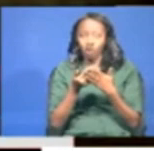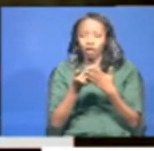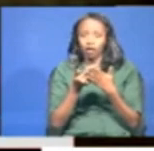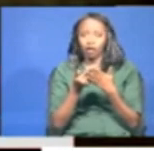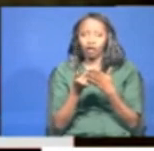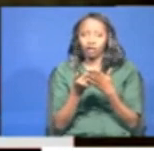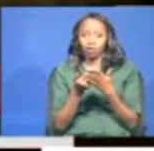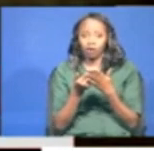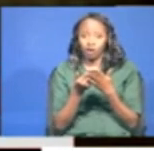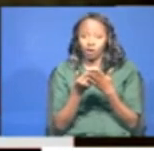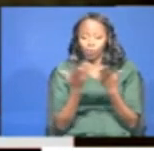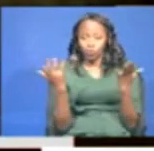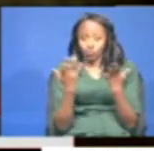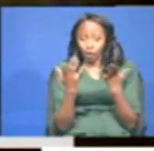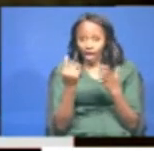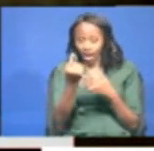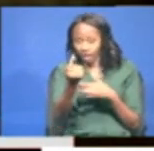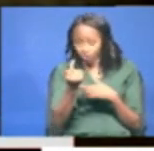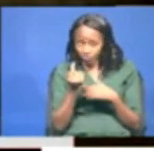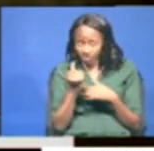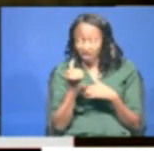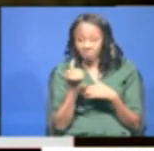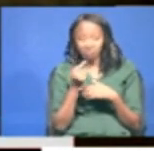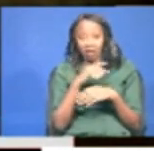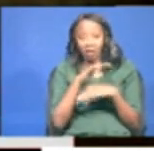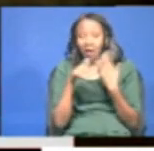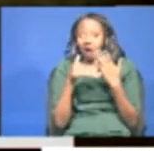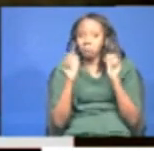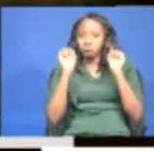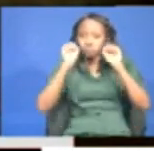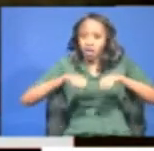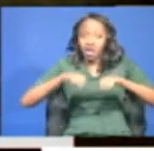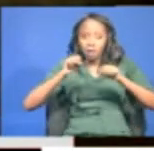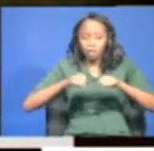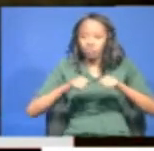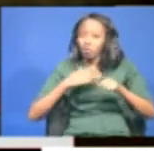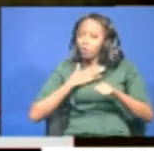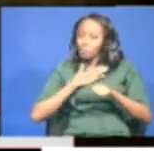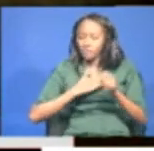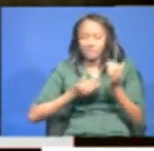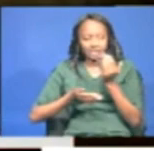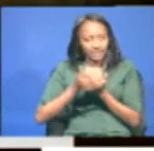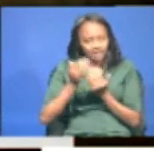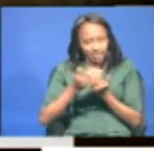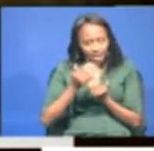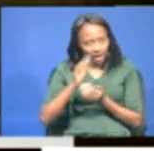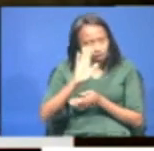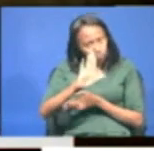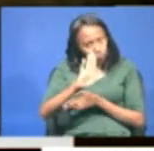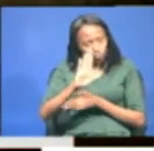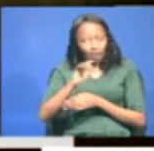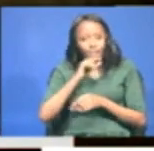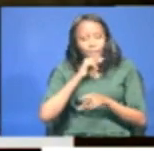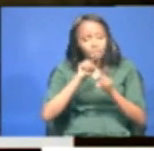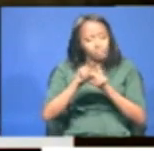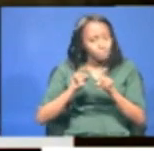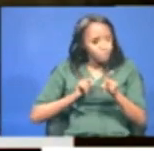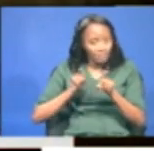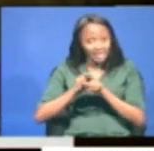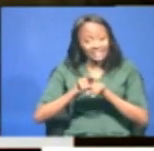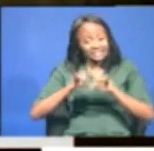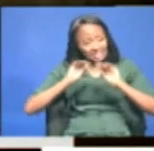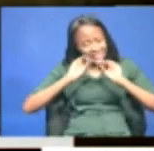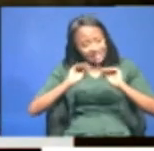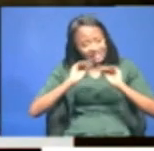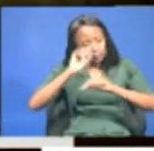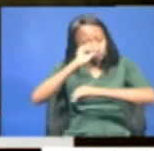can, those who are able, take care of your siblings. See them through school,